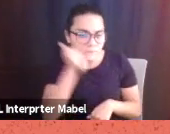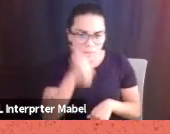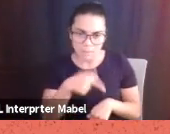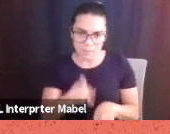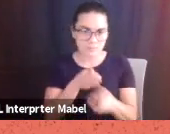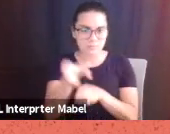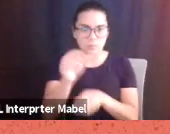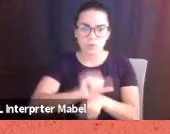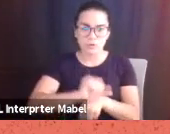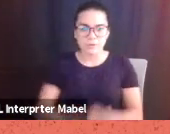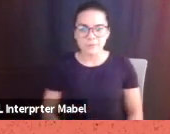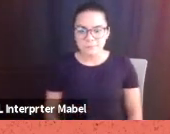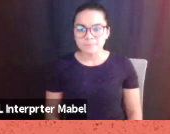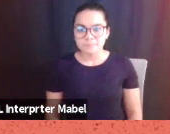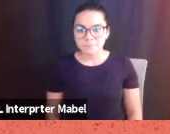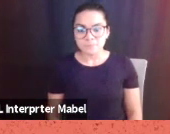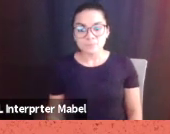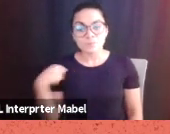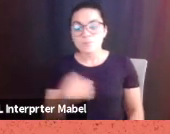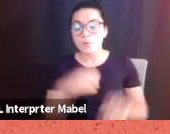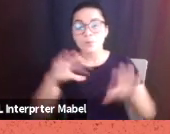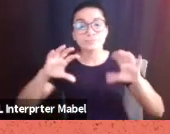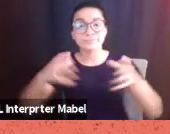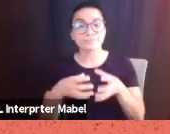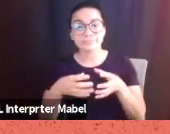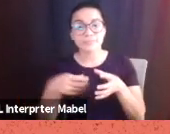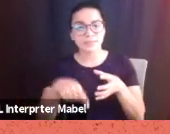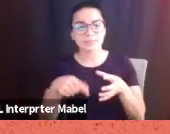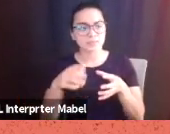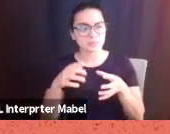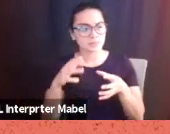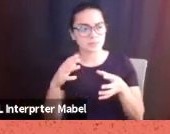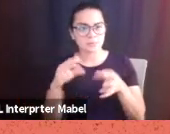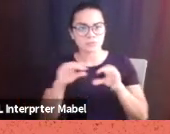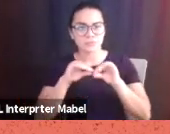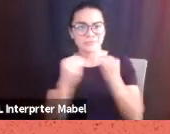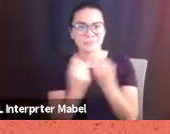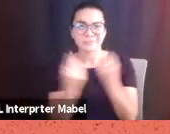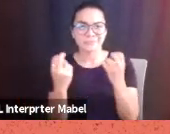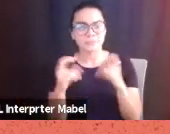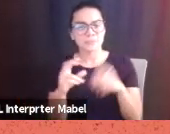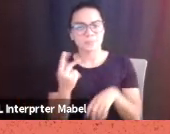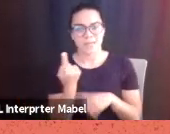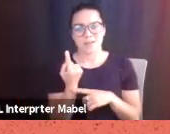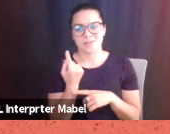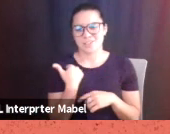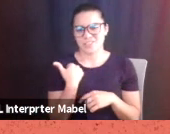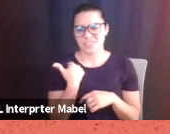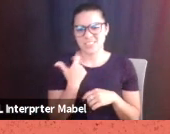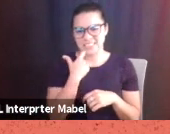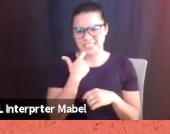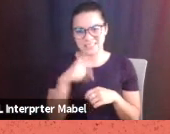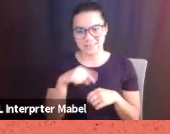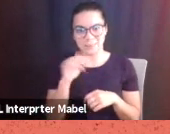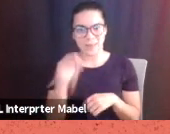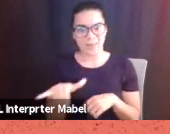So as I shared, we came together in this formation officially earlier this year after launching the Me Too Voter campaign.